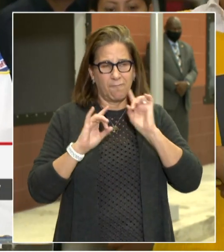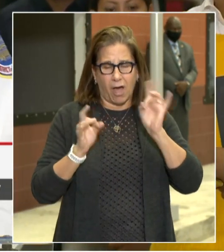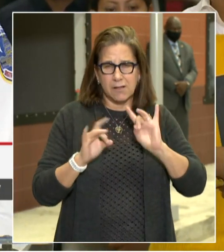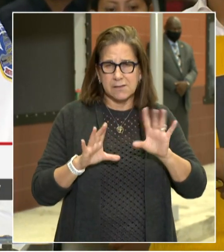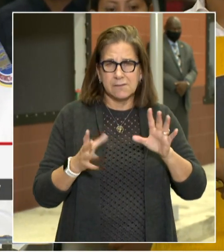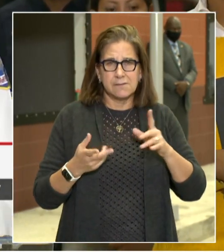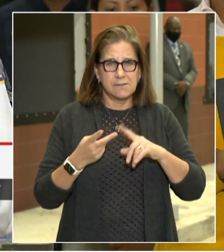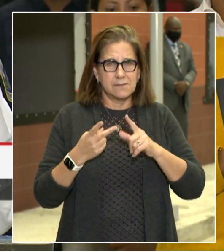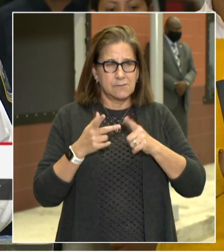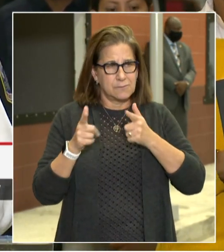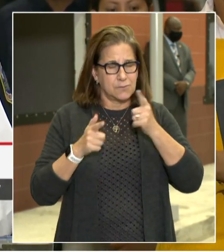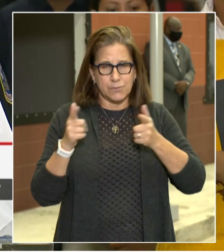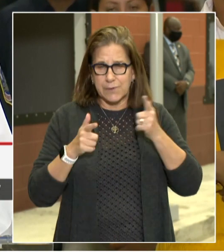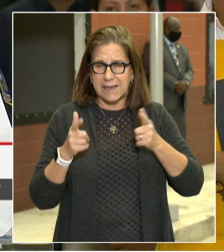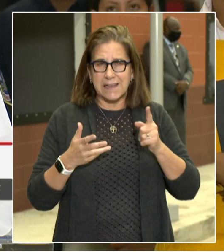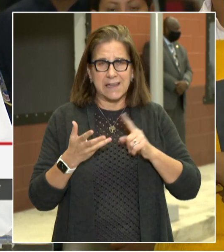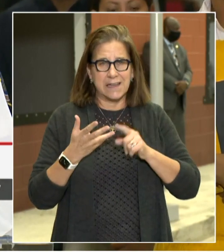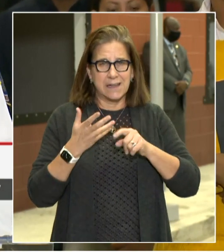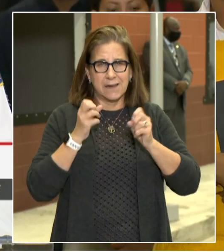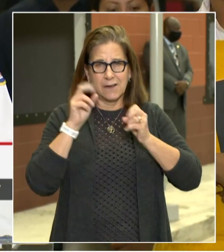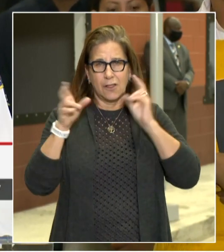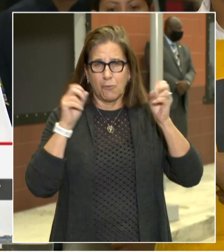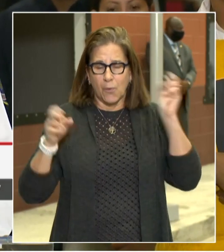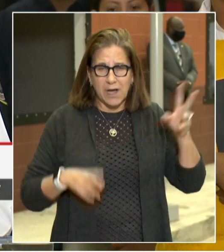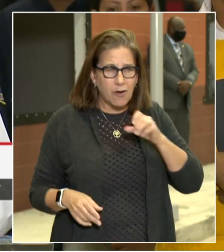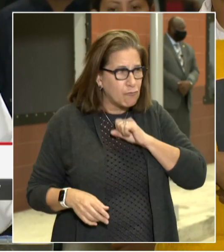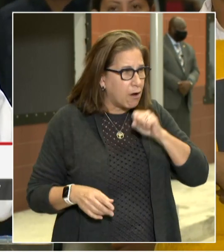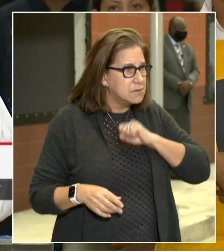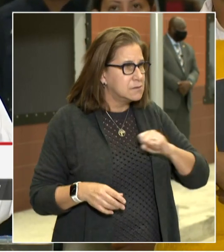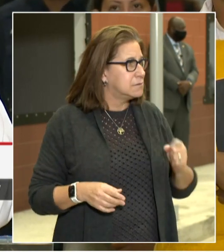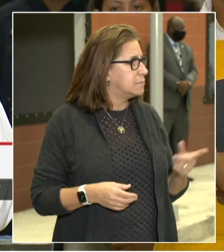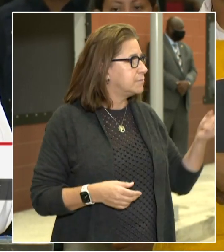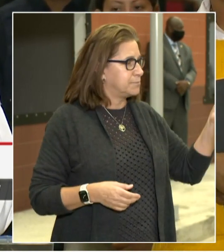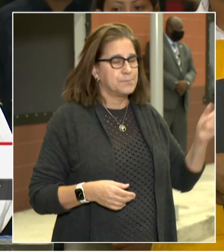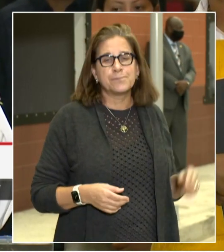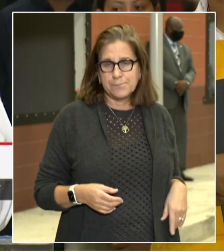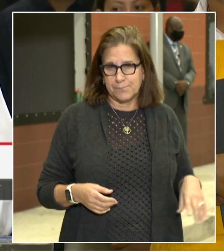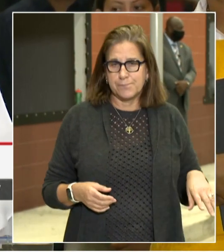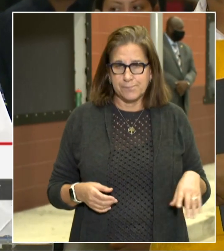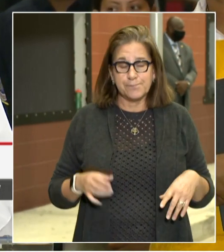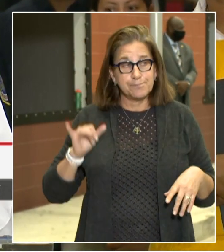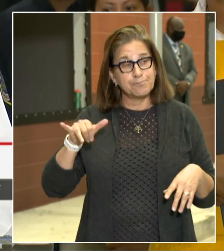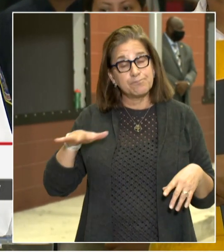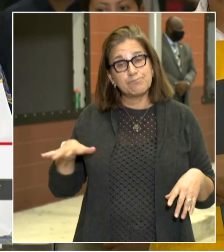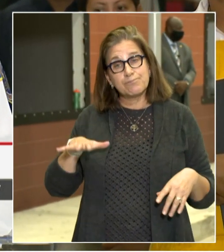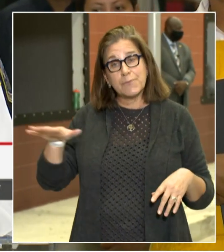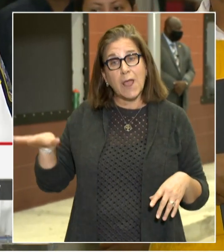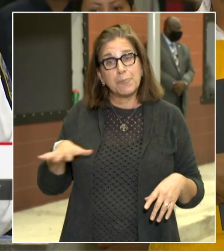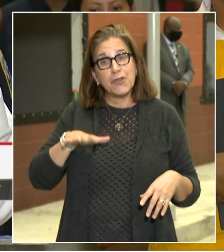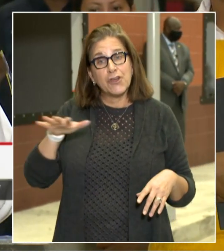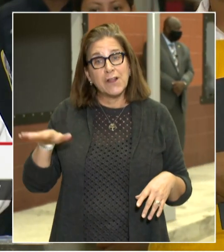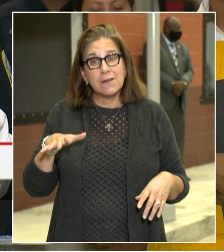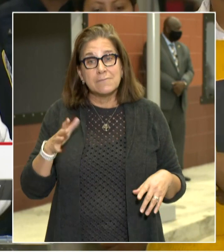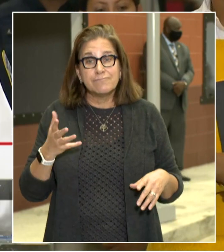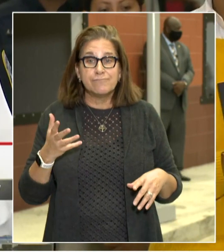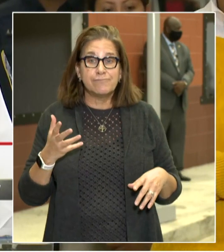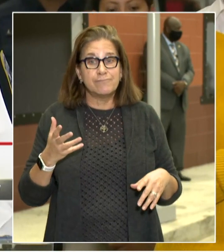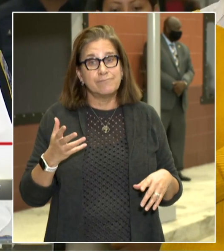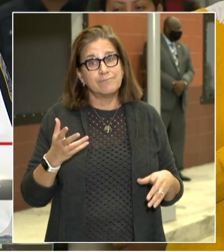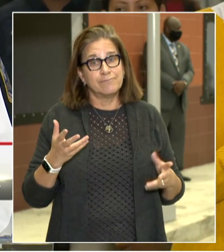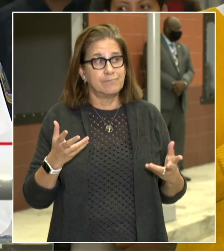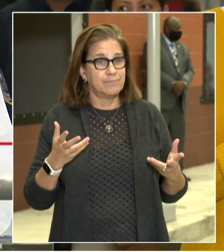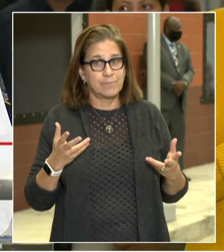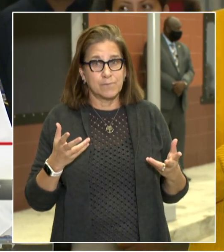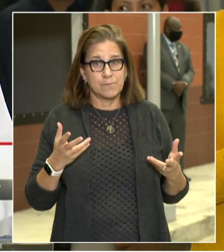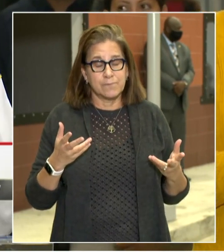an area, let's look at those things in context. It's not an area where things like that normally occur. We know that the first instance